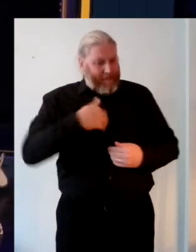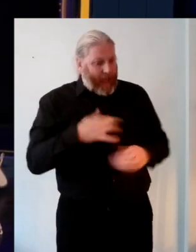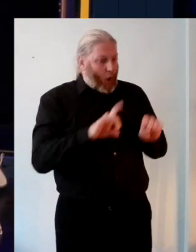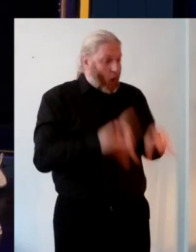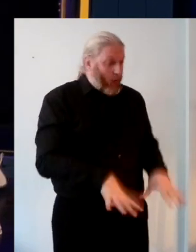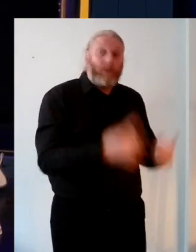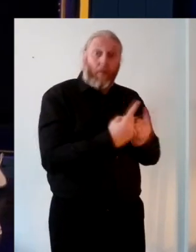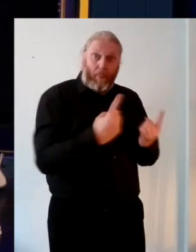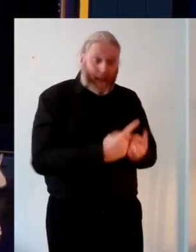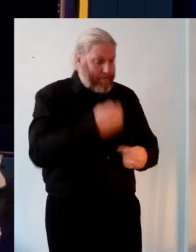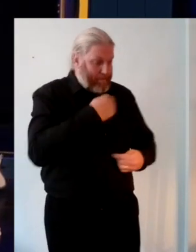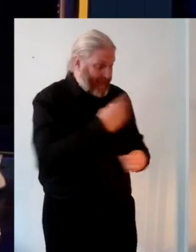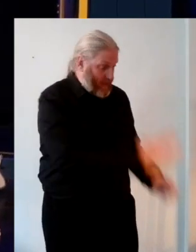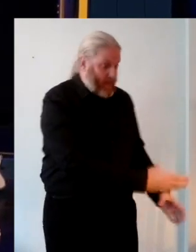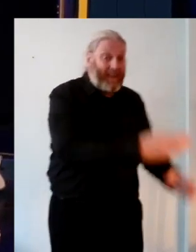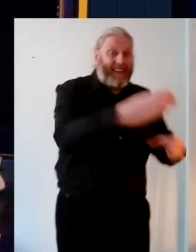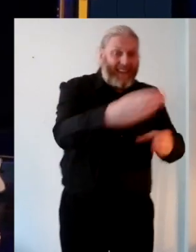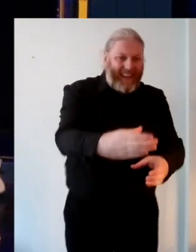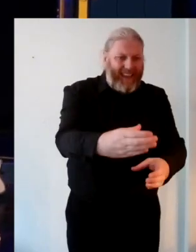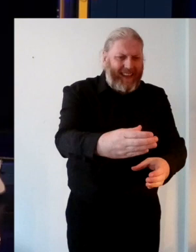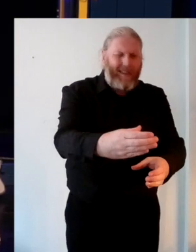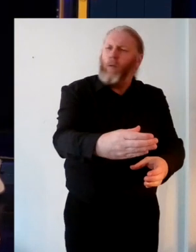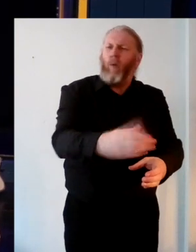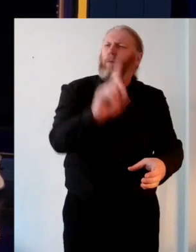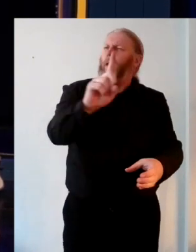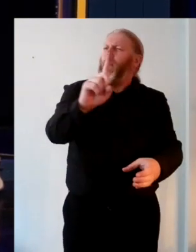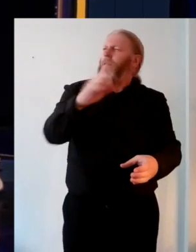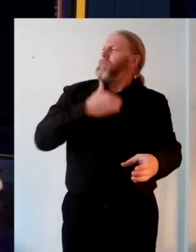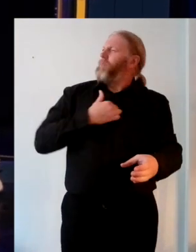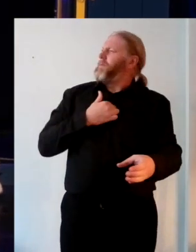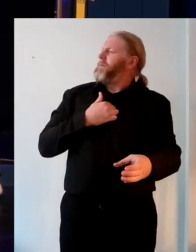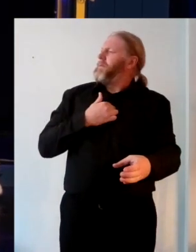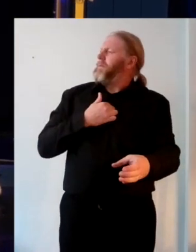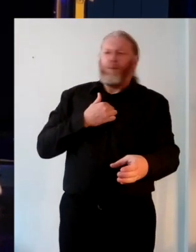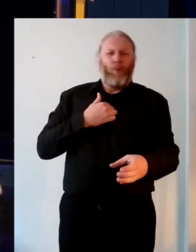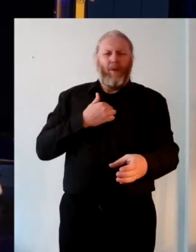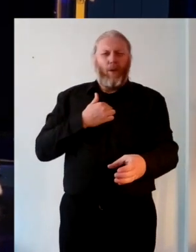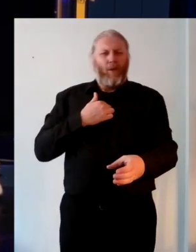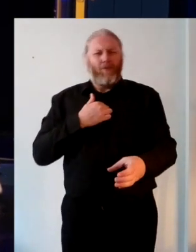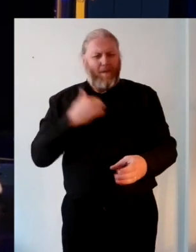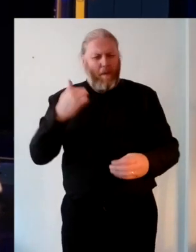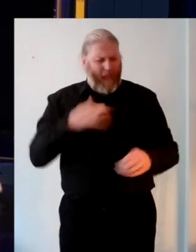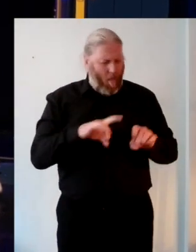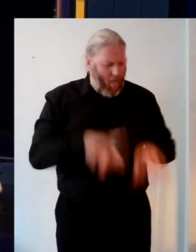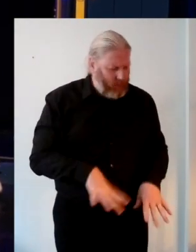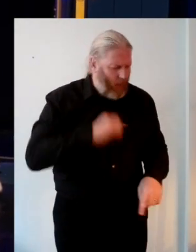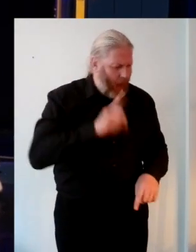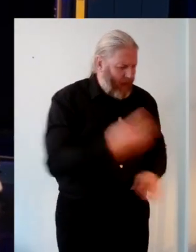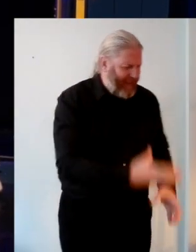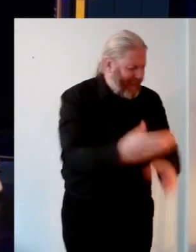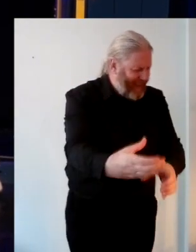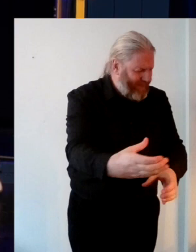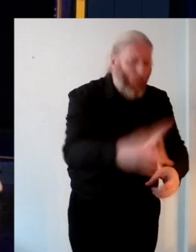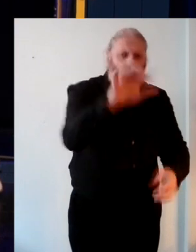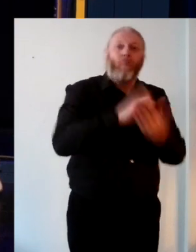lost something, you bring it in and then go, no way, that's not right. Yeah, because if you lost something, you can't bring it in.